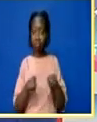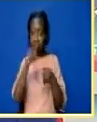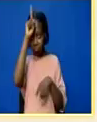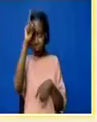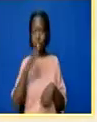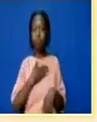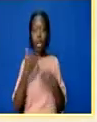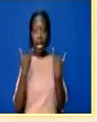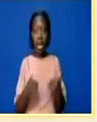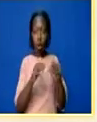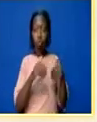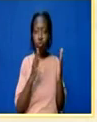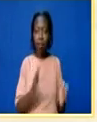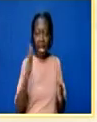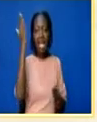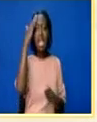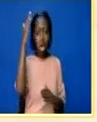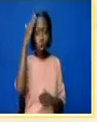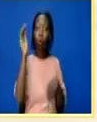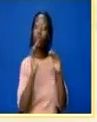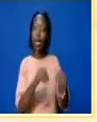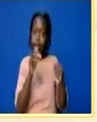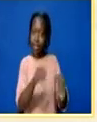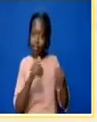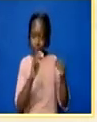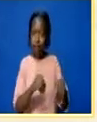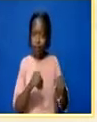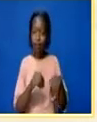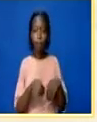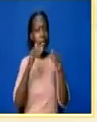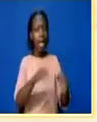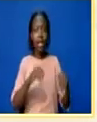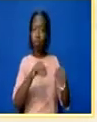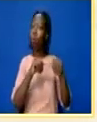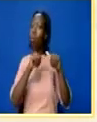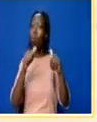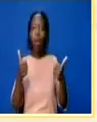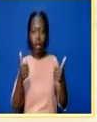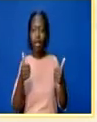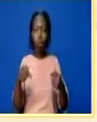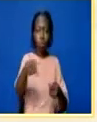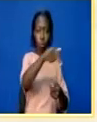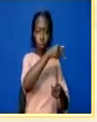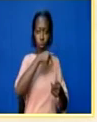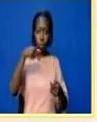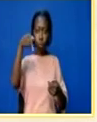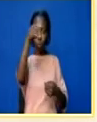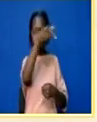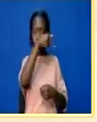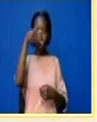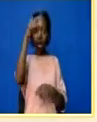farmer A knew how to cultivate. So cultivated very well, sideways, contour farming. But farmer